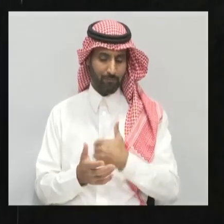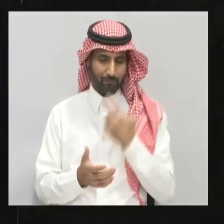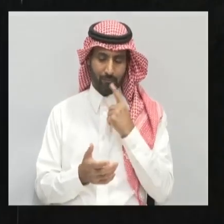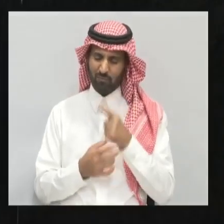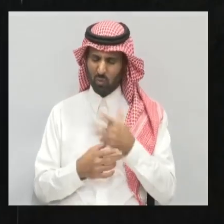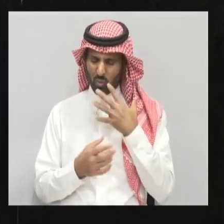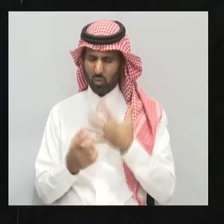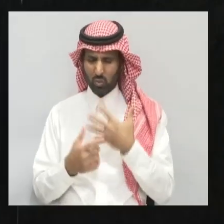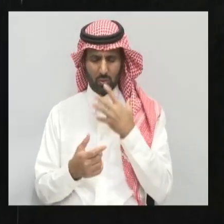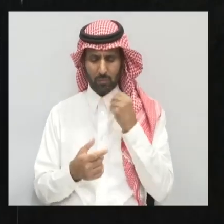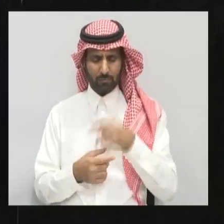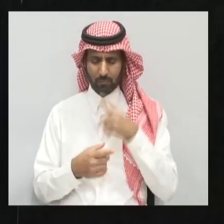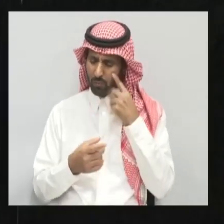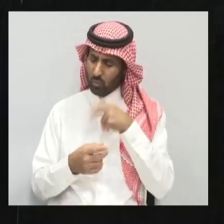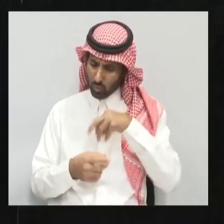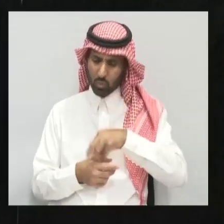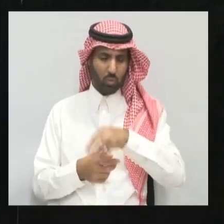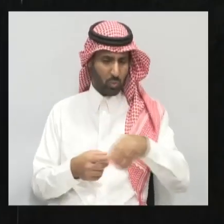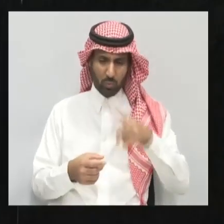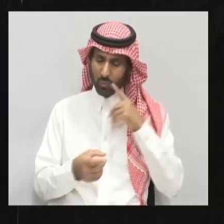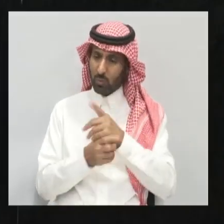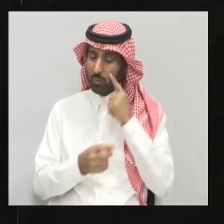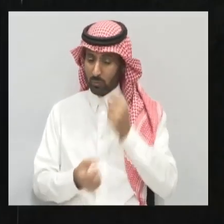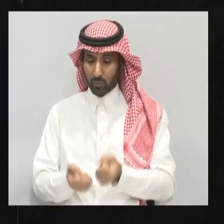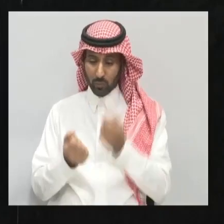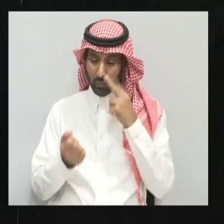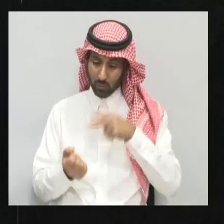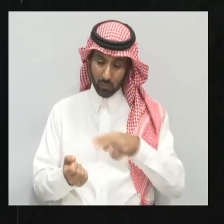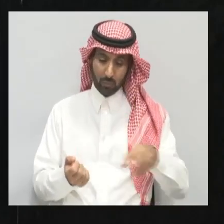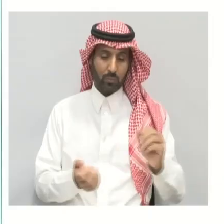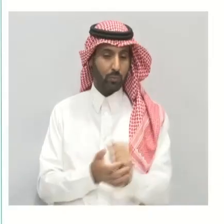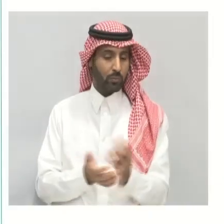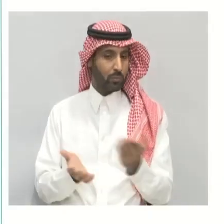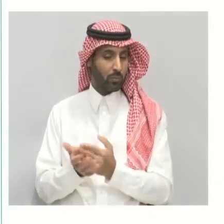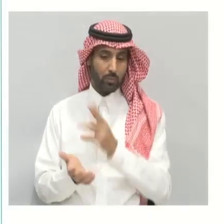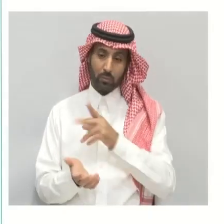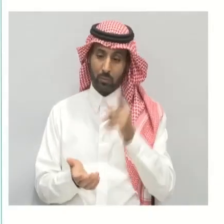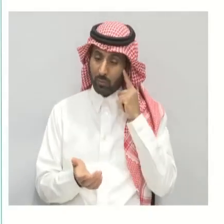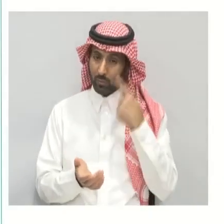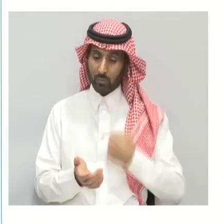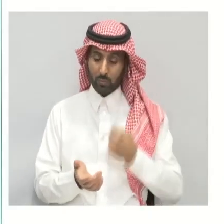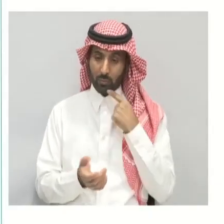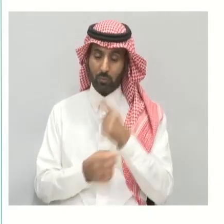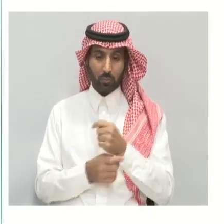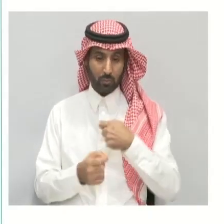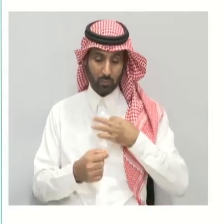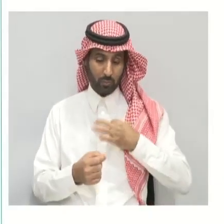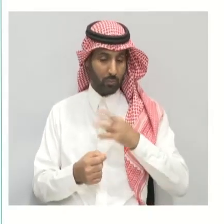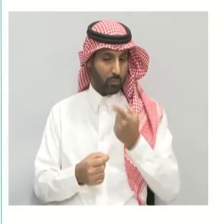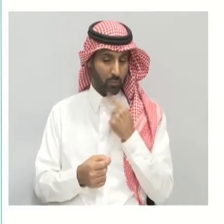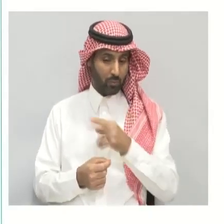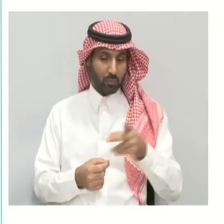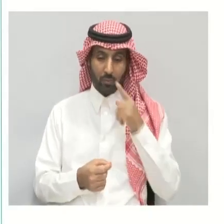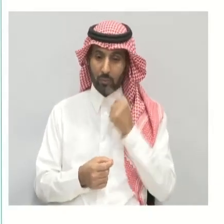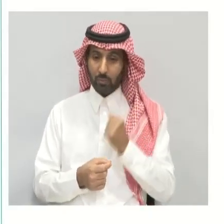a burden that you don't like to move from one store to another. And also, what clothes do you need to buy? What kind of clothes